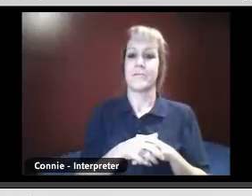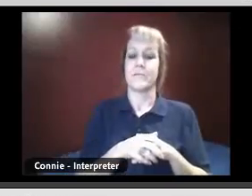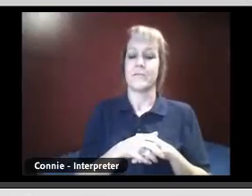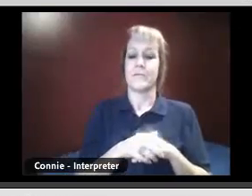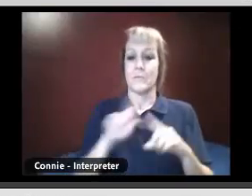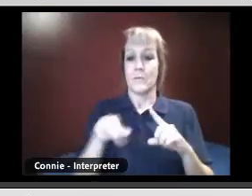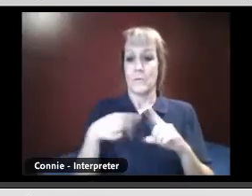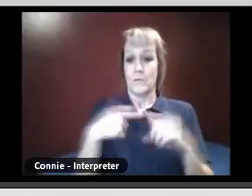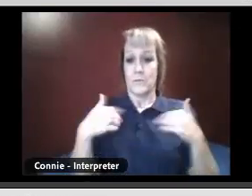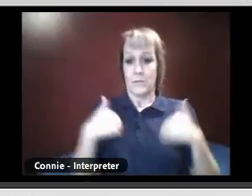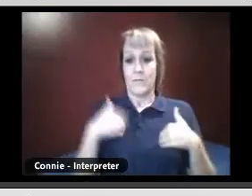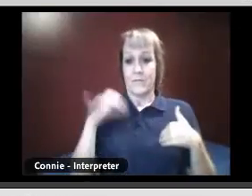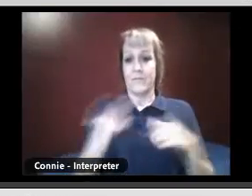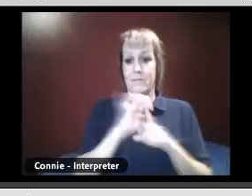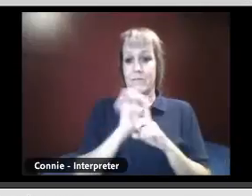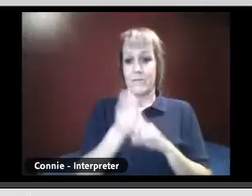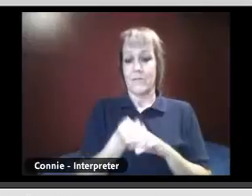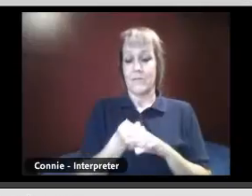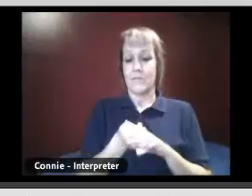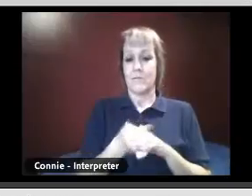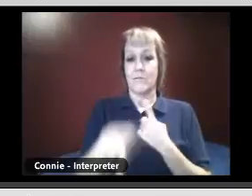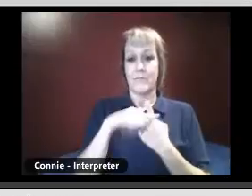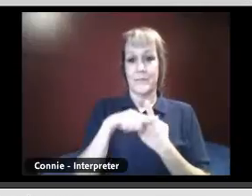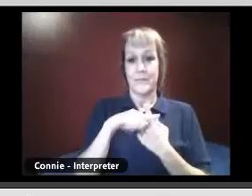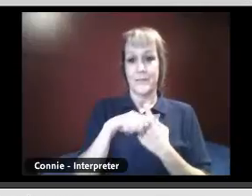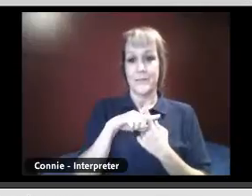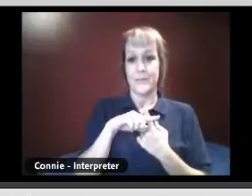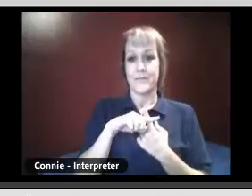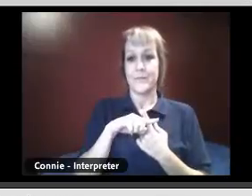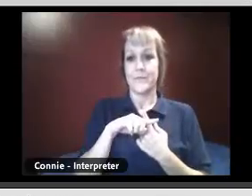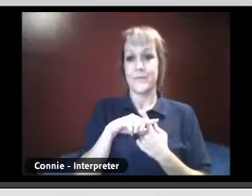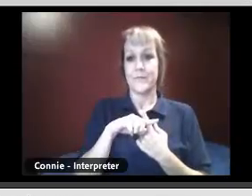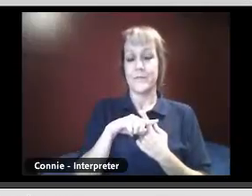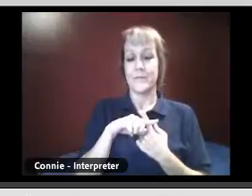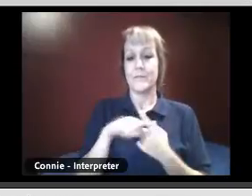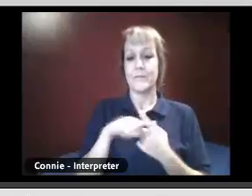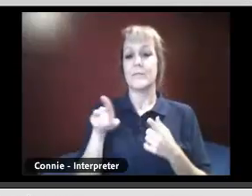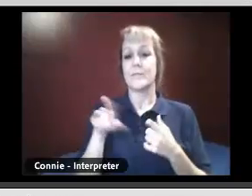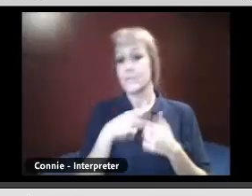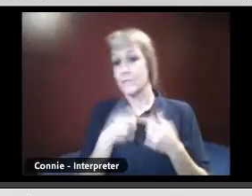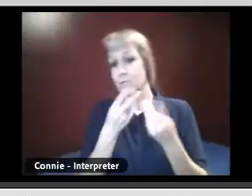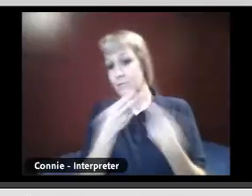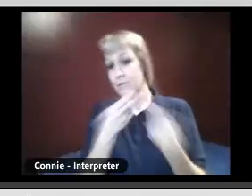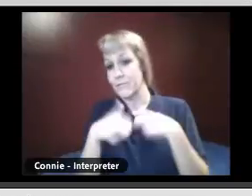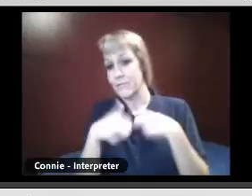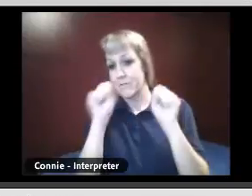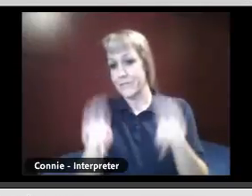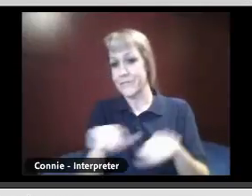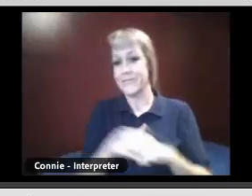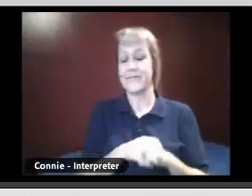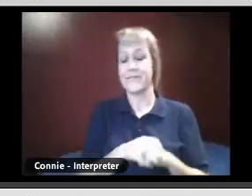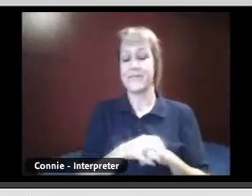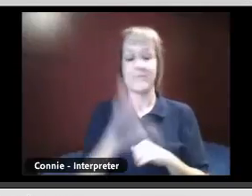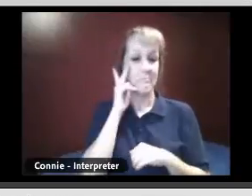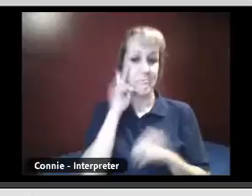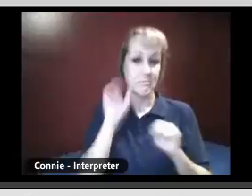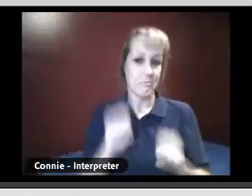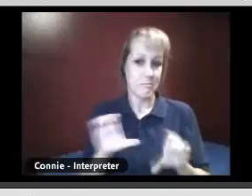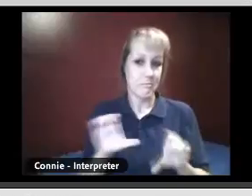an atmosphere that is constructive, right, well then, let's solve some problems. Let's see what we can do about